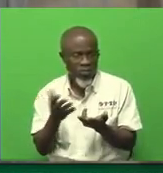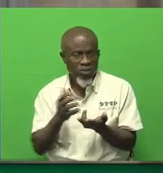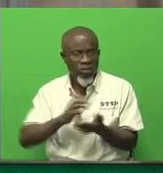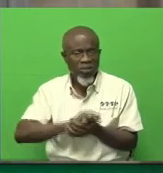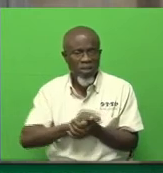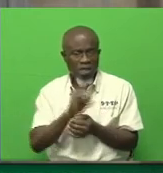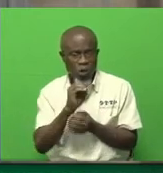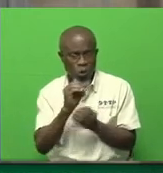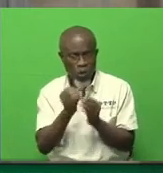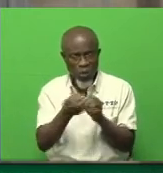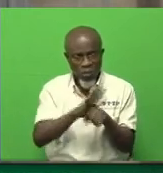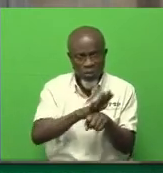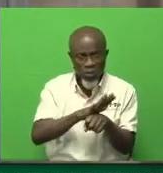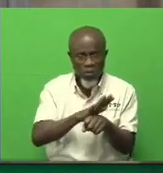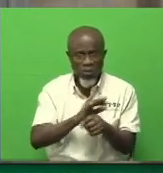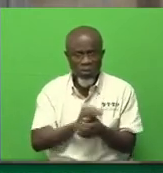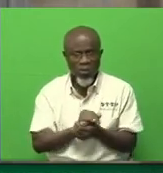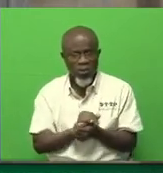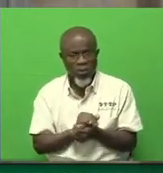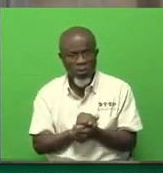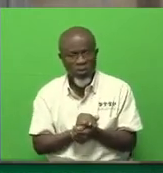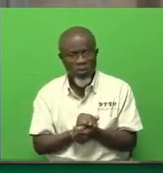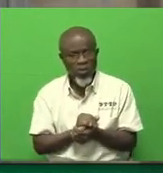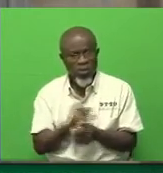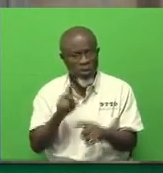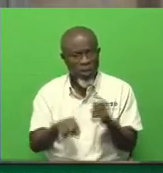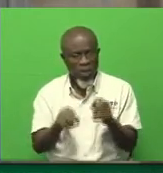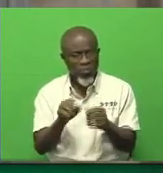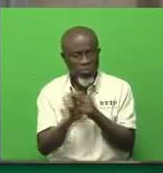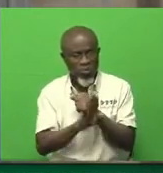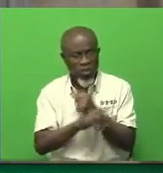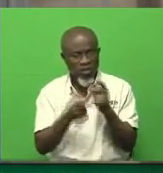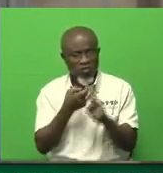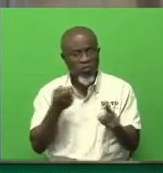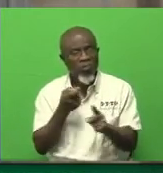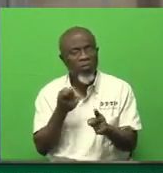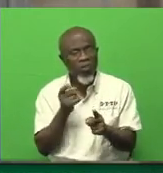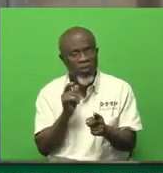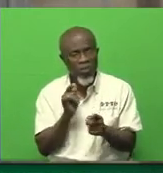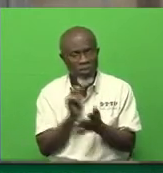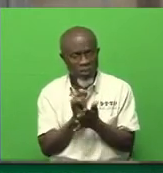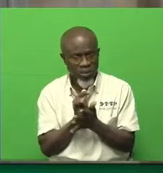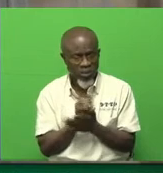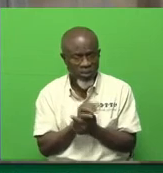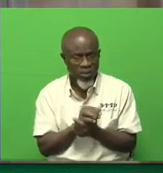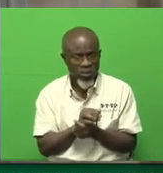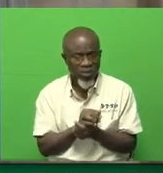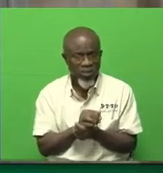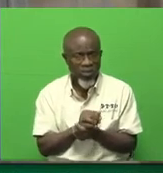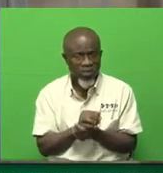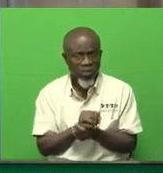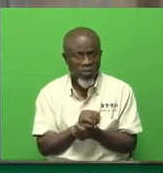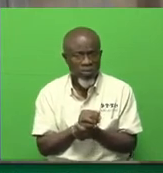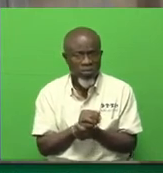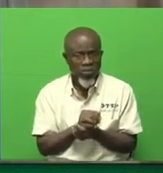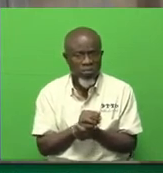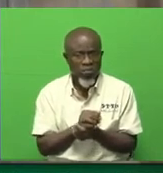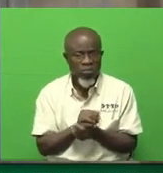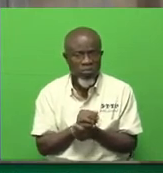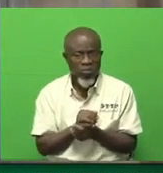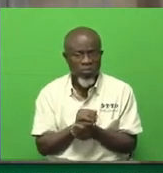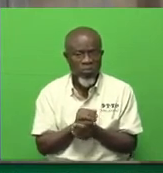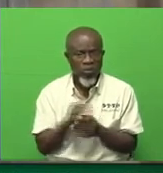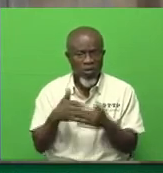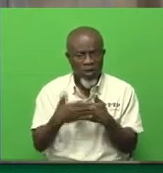after the latest on the crown wave but that protection was shown to diminish after a matter of months and what that